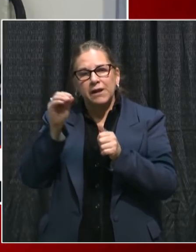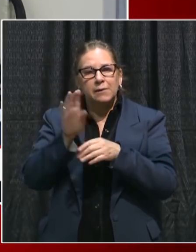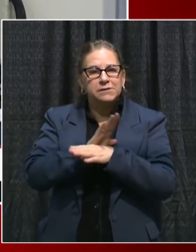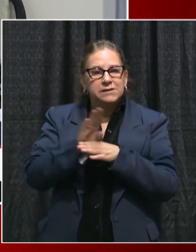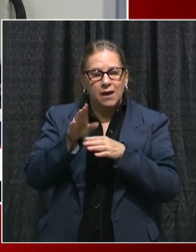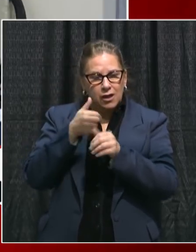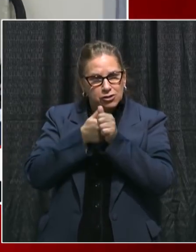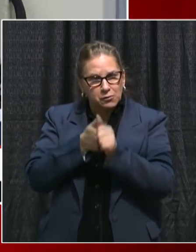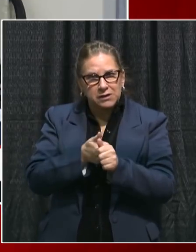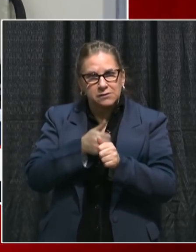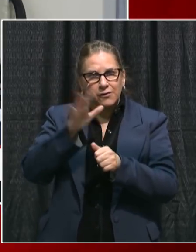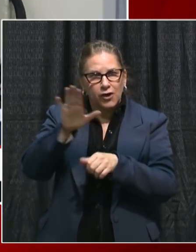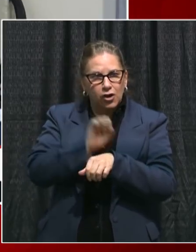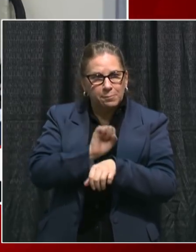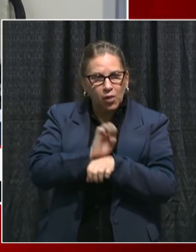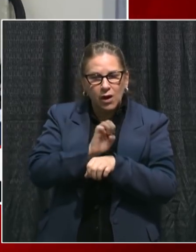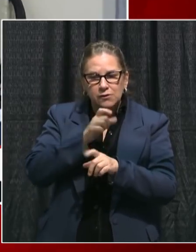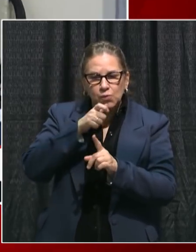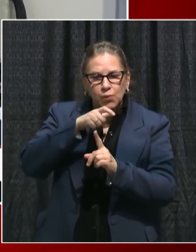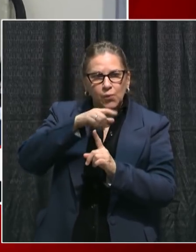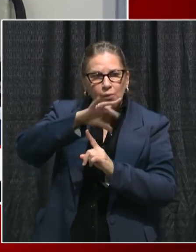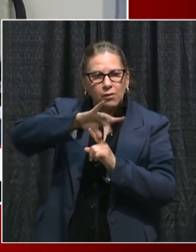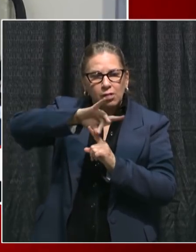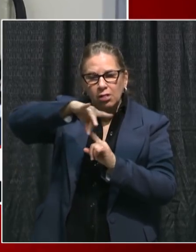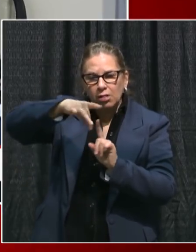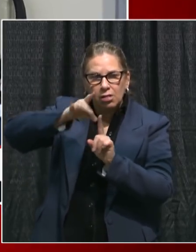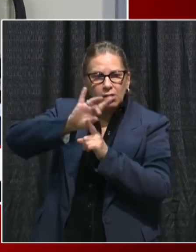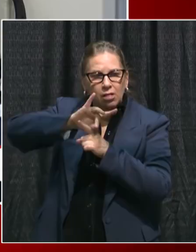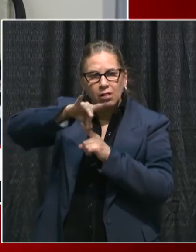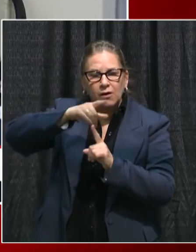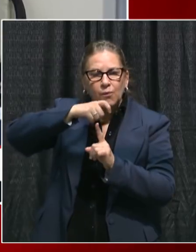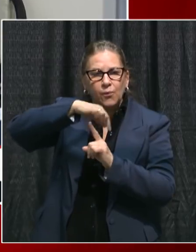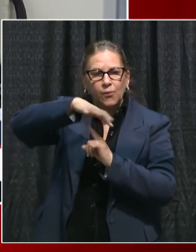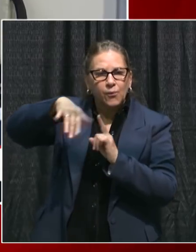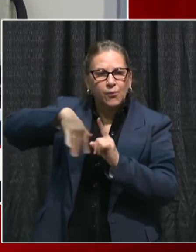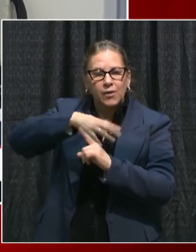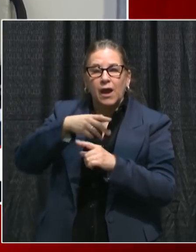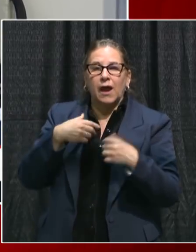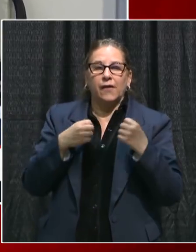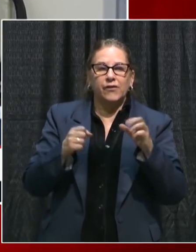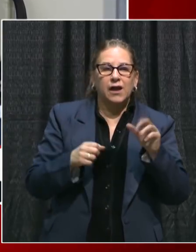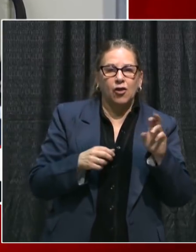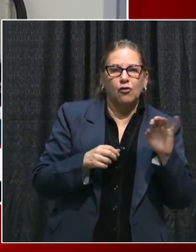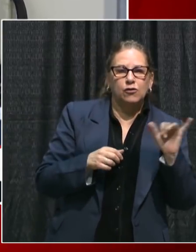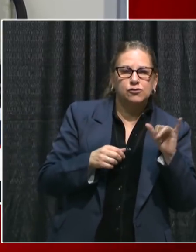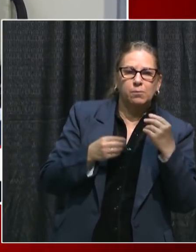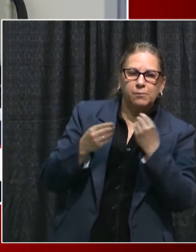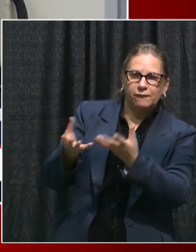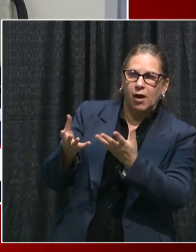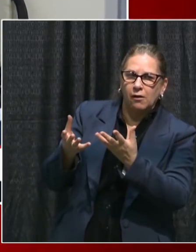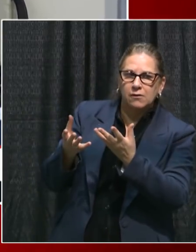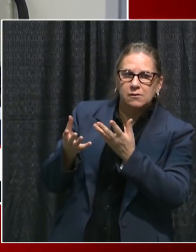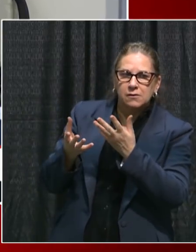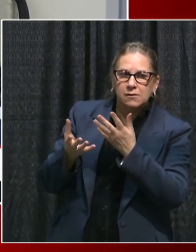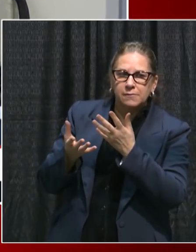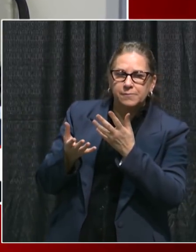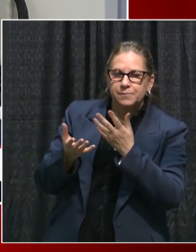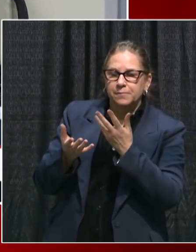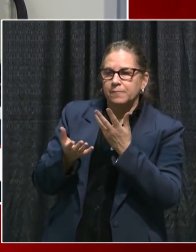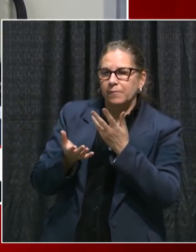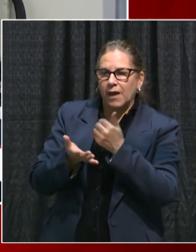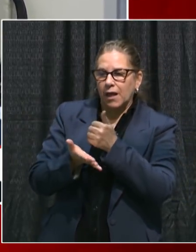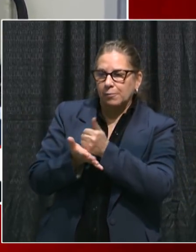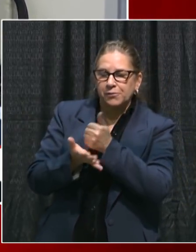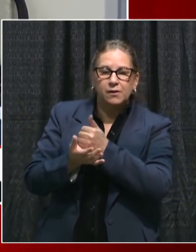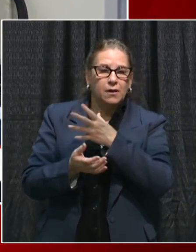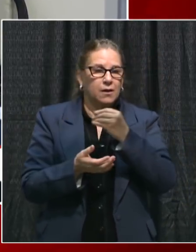physicians and healthcare providers who care for the individuals at the White House and the Office of the Attending Physician who takes care of the members